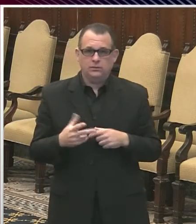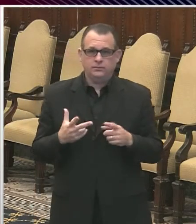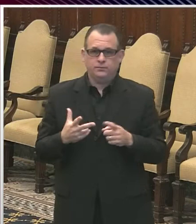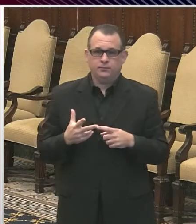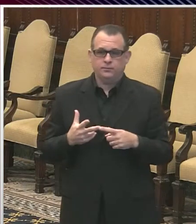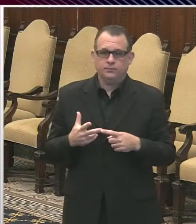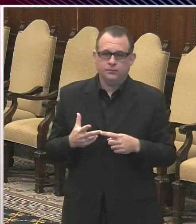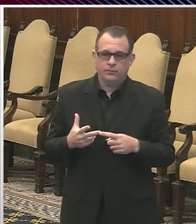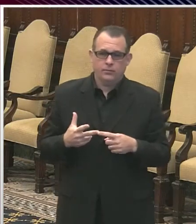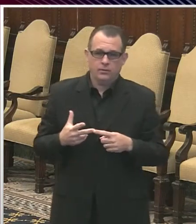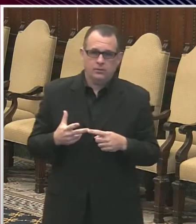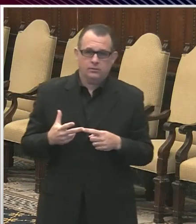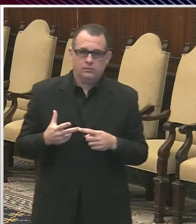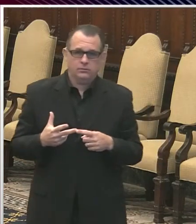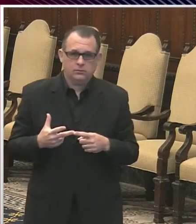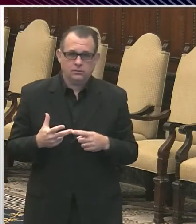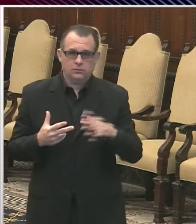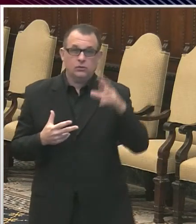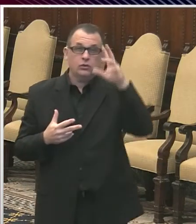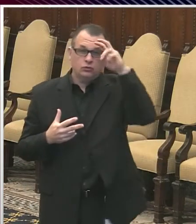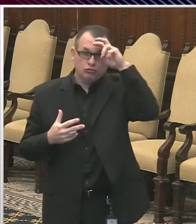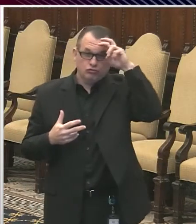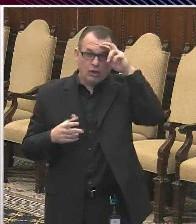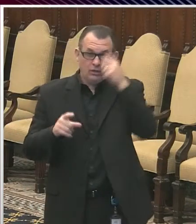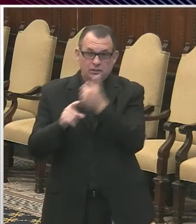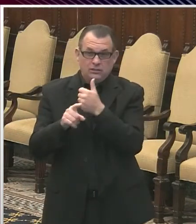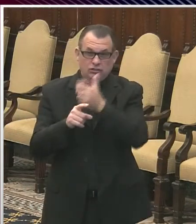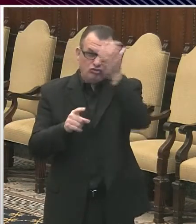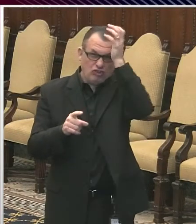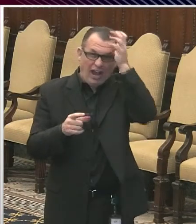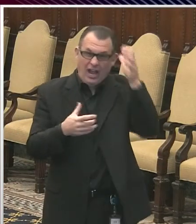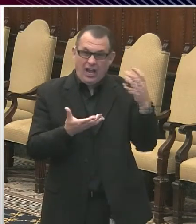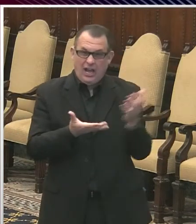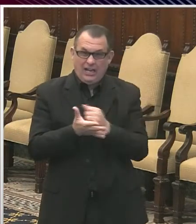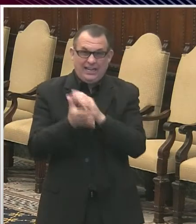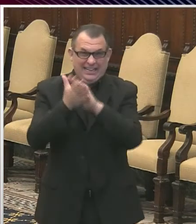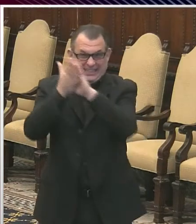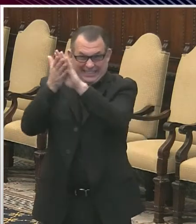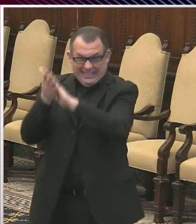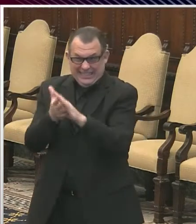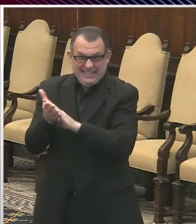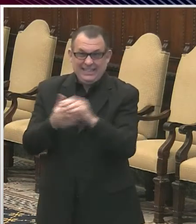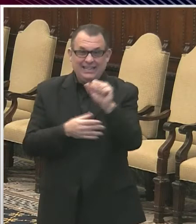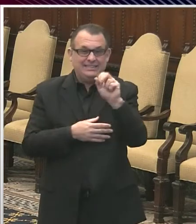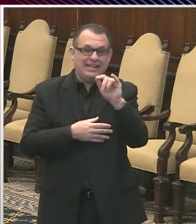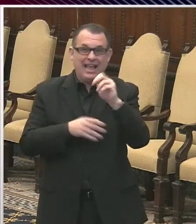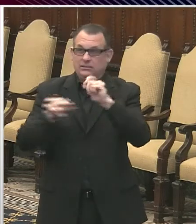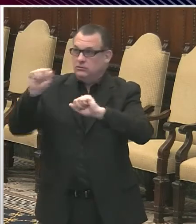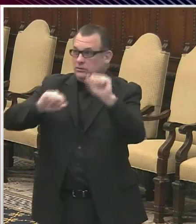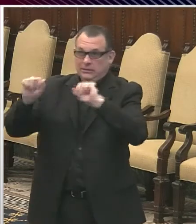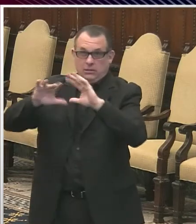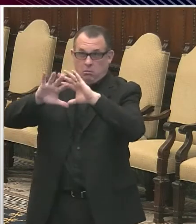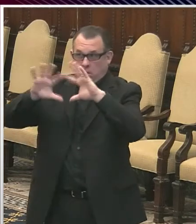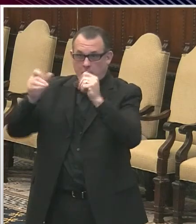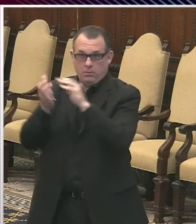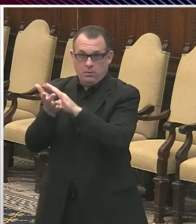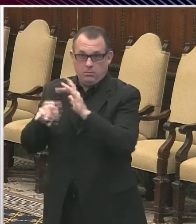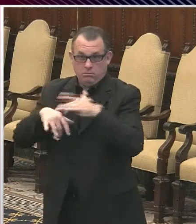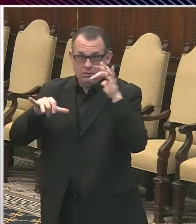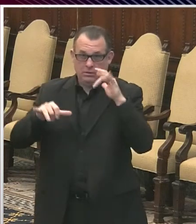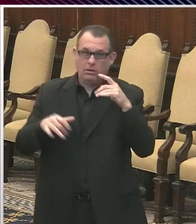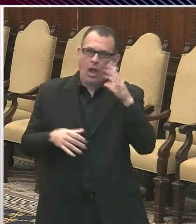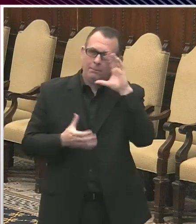the trucks been disinfected on a regular basis? I believe they have, but we can certainly confirm with streets. But yes,